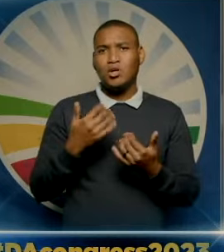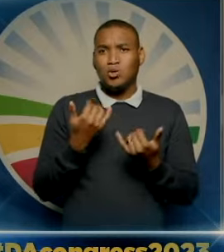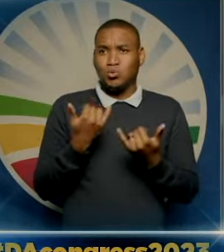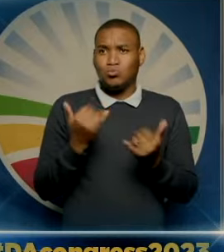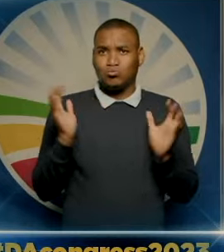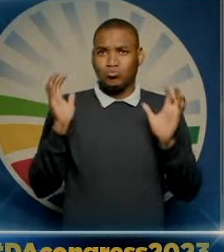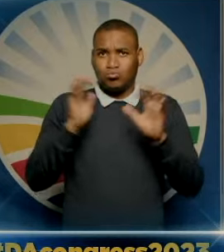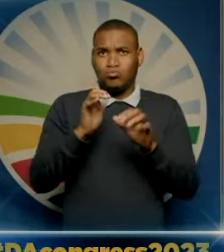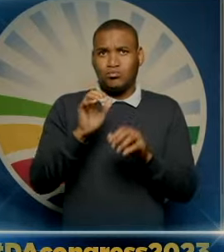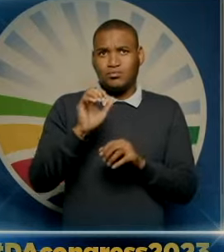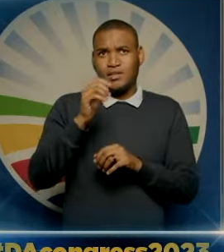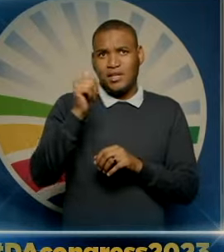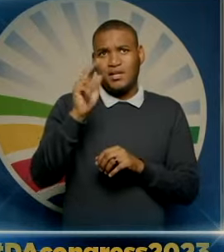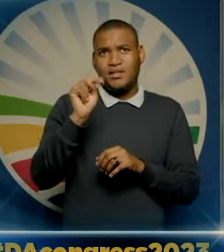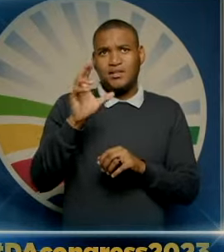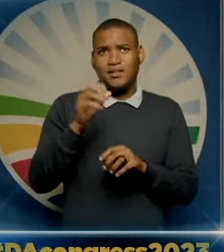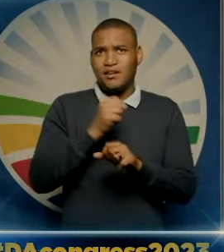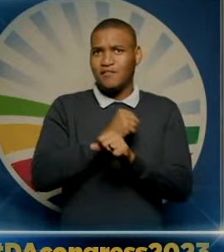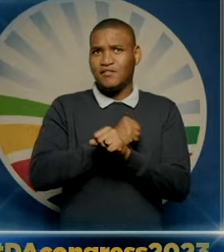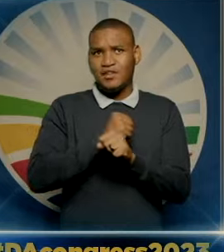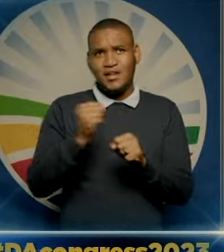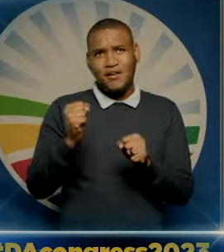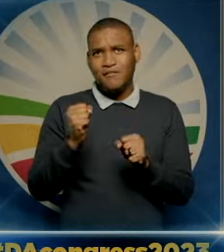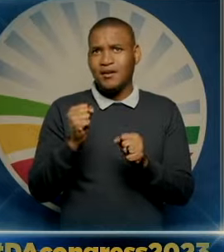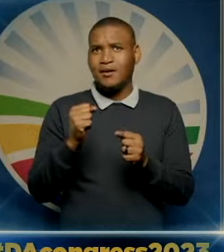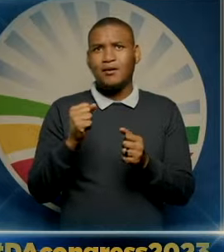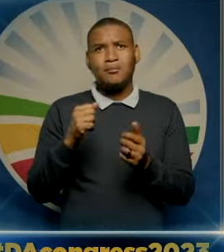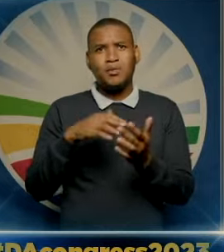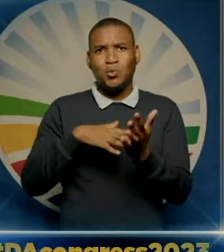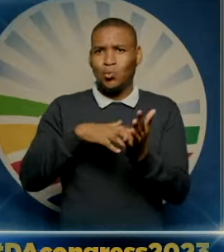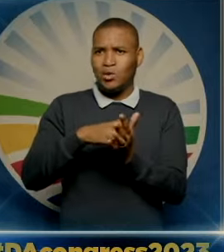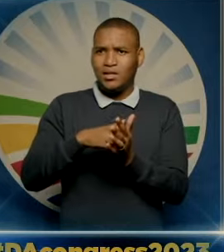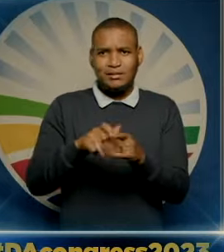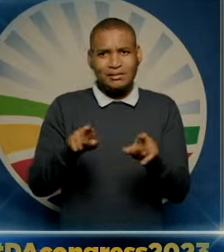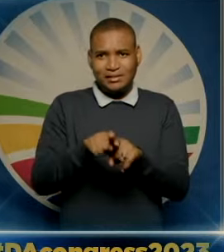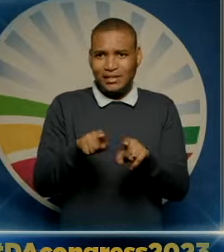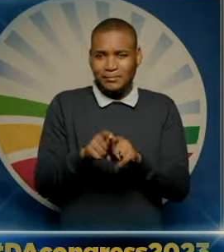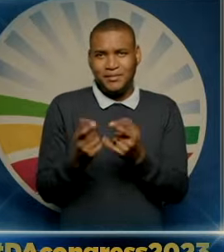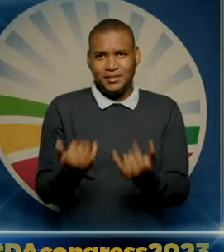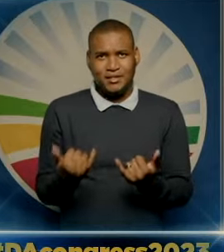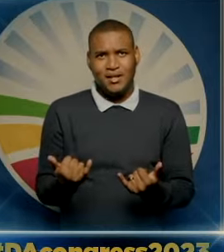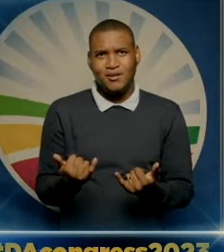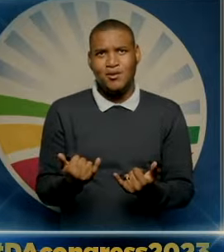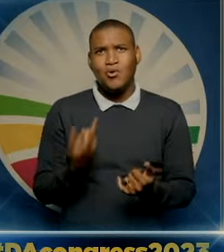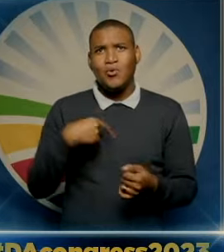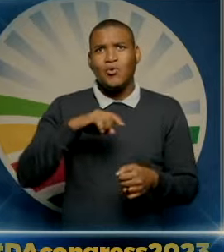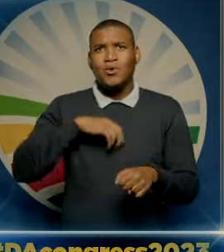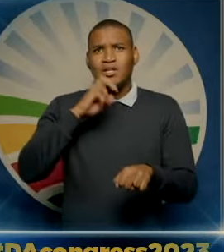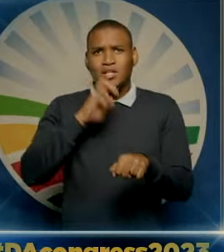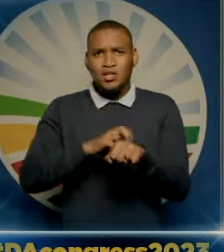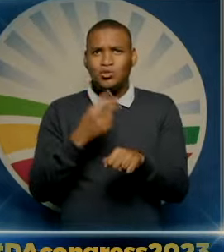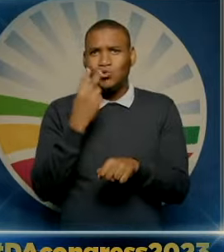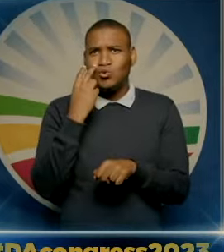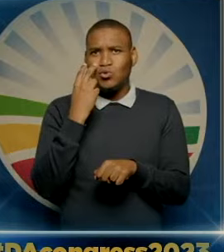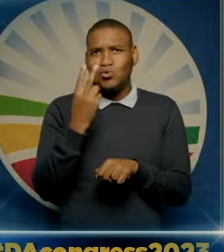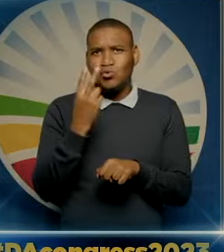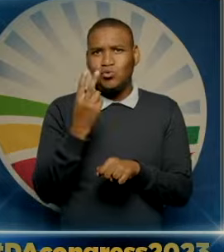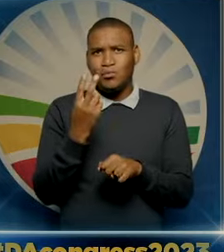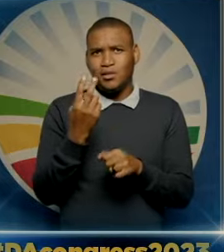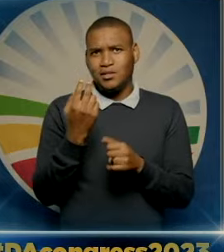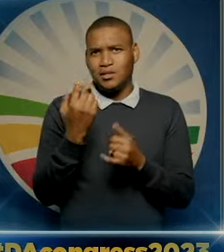this country has never been as weak as it is now. We need to look no further than the opinion